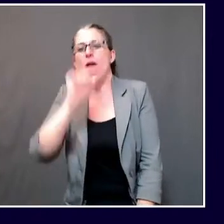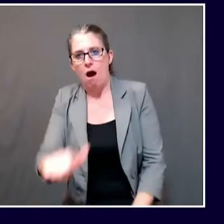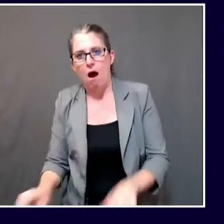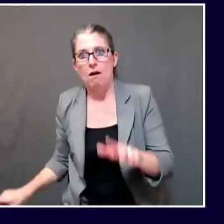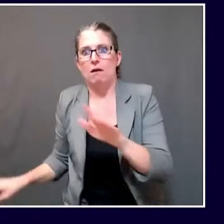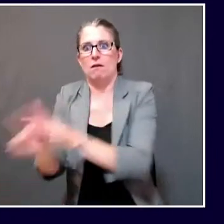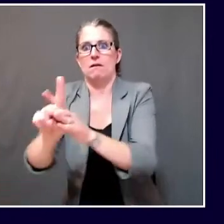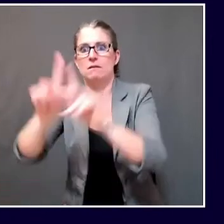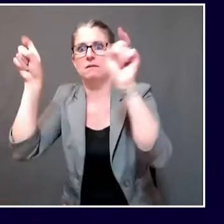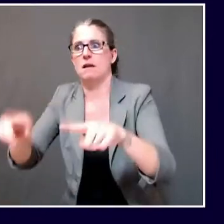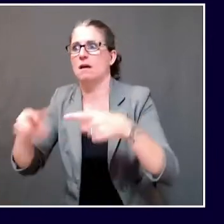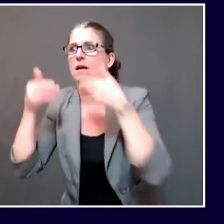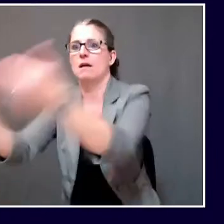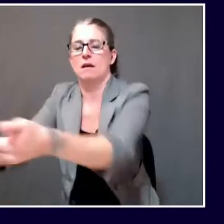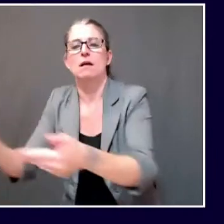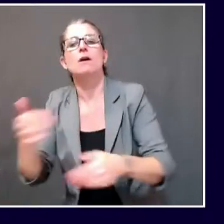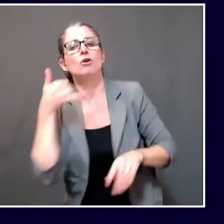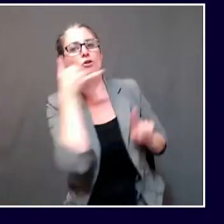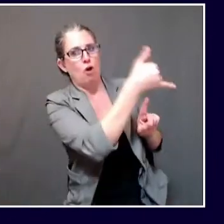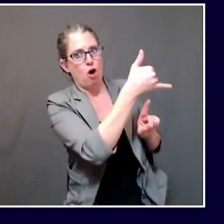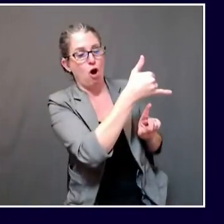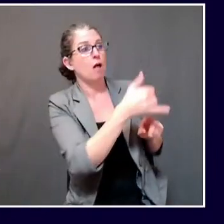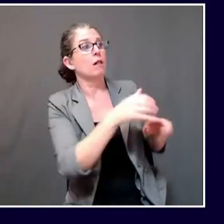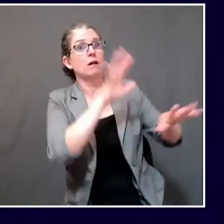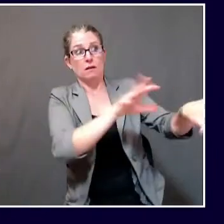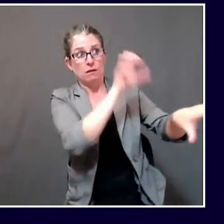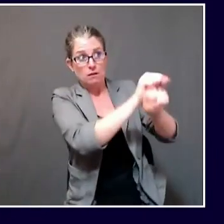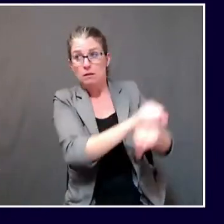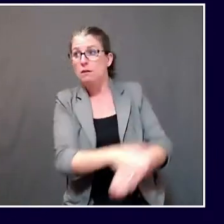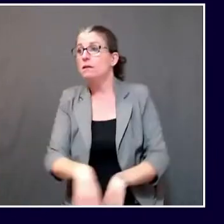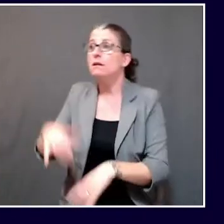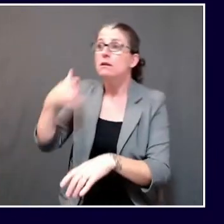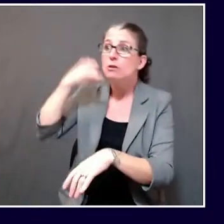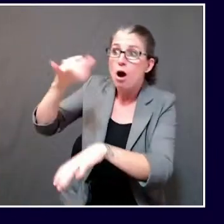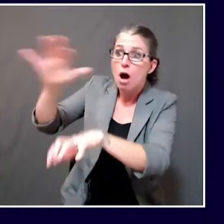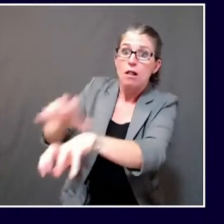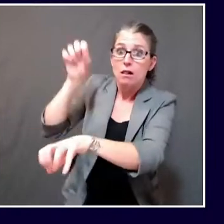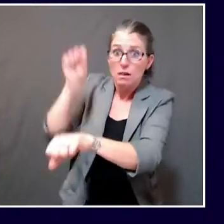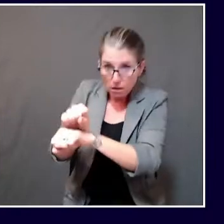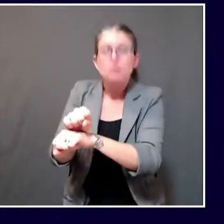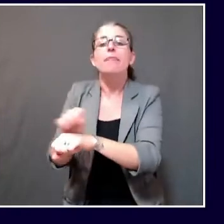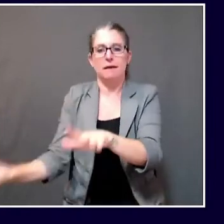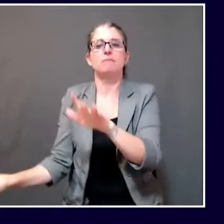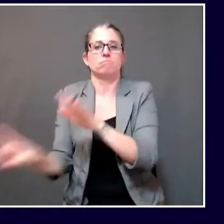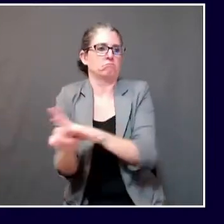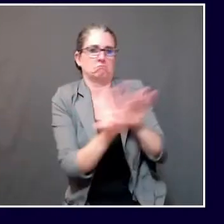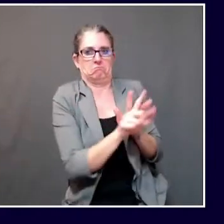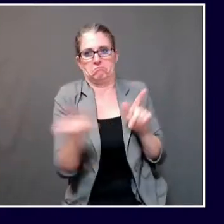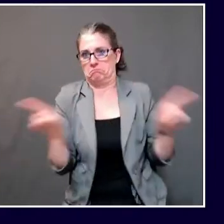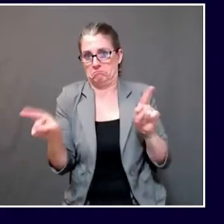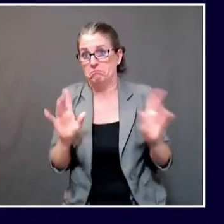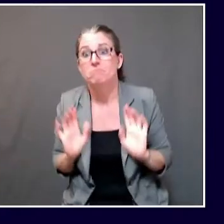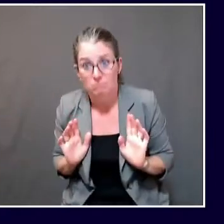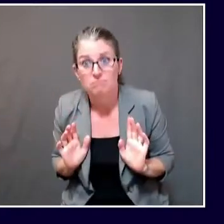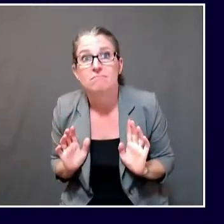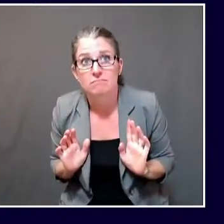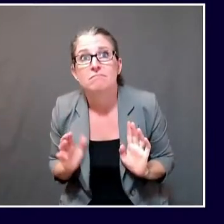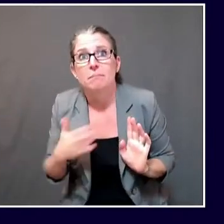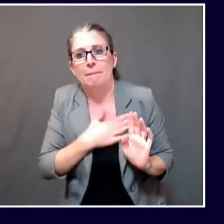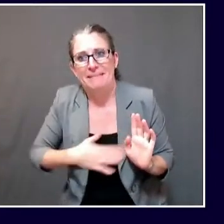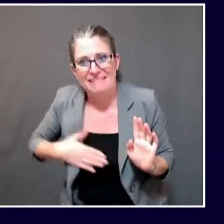care physician, a nurse practitioner, an urgent care setting, or an emergency room. Please notify them